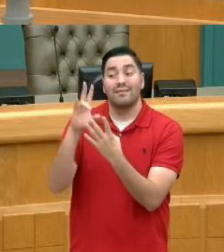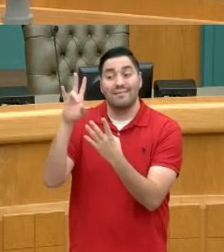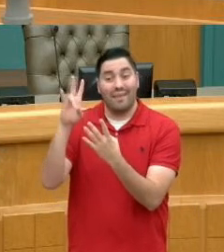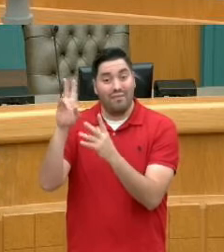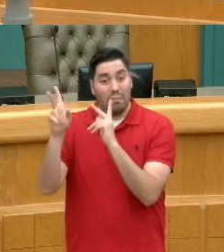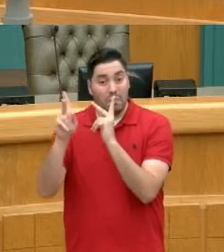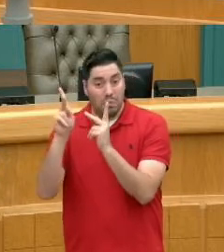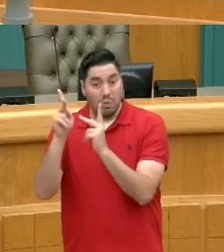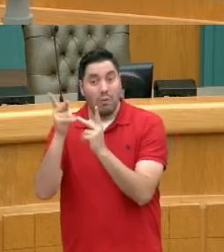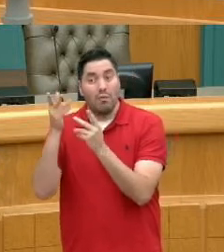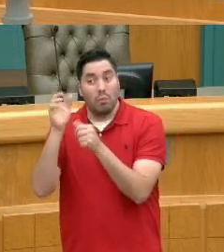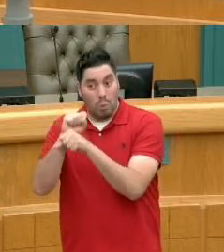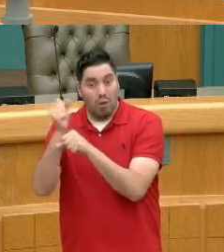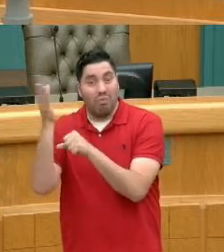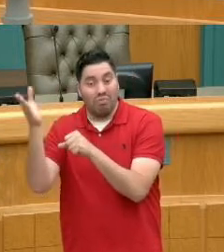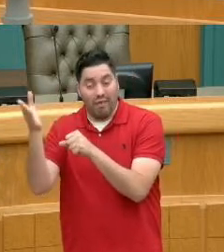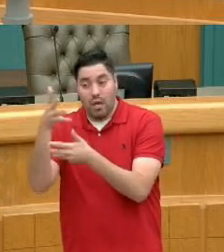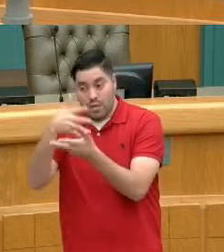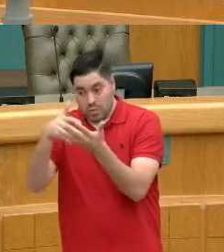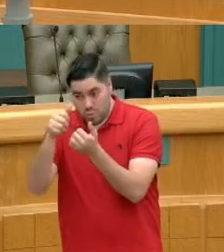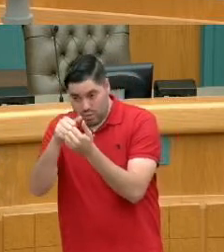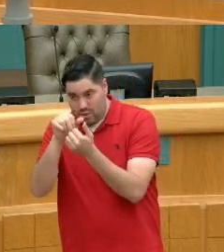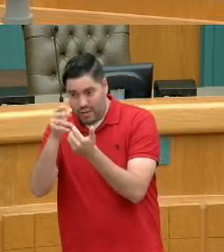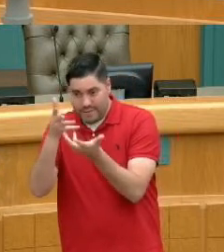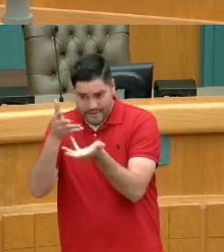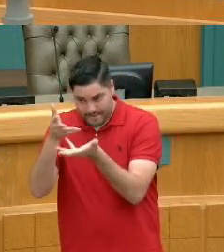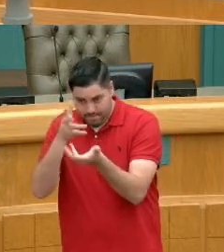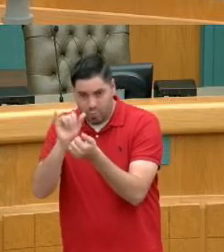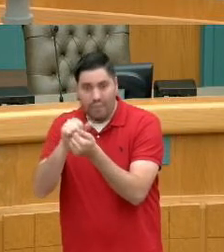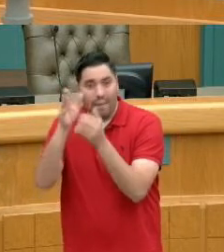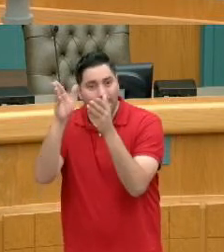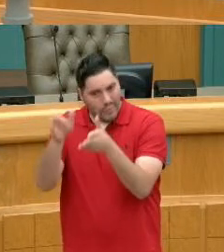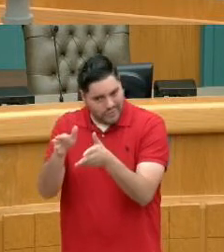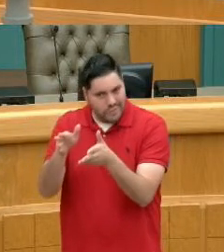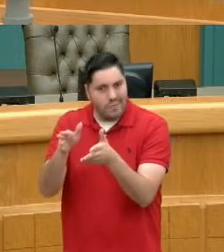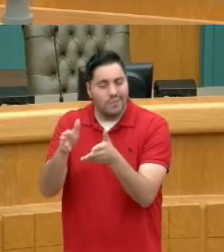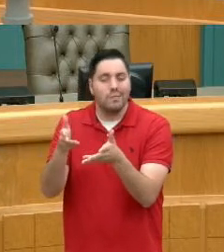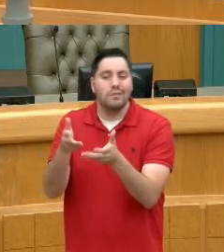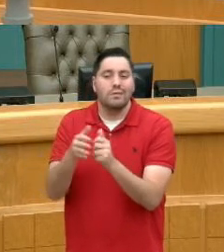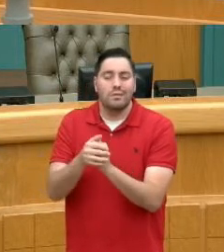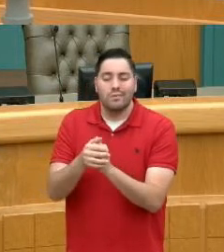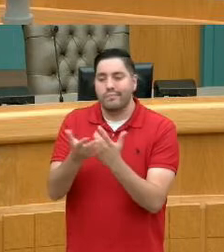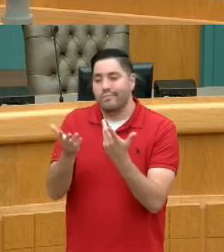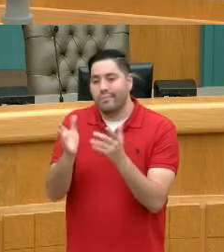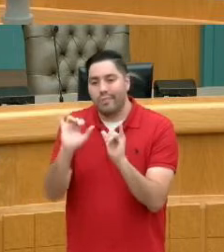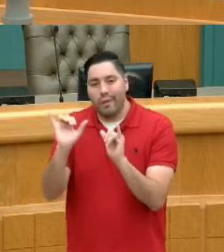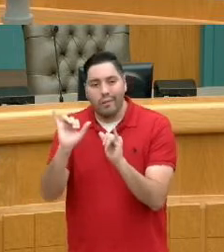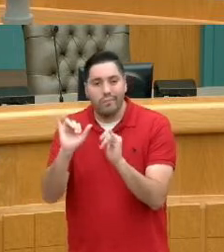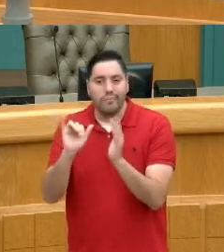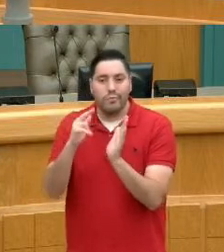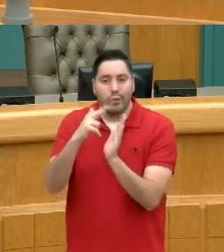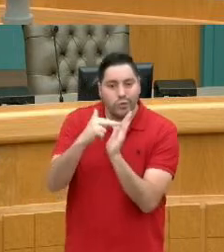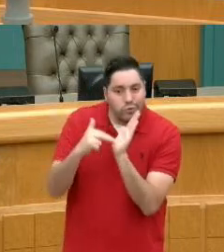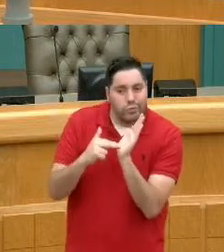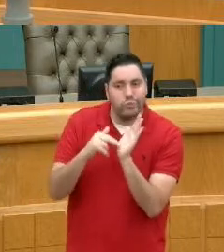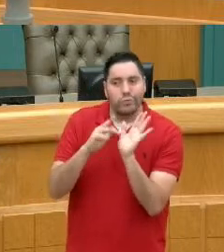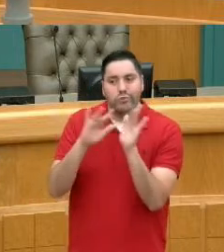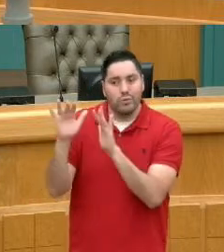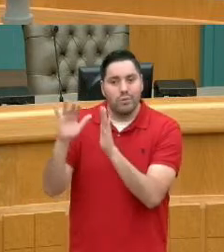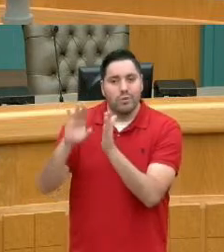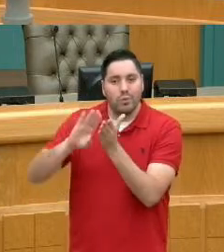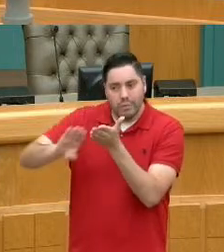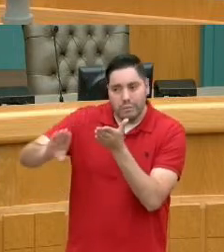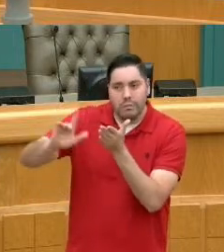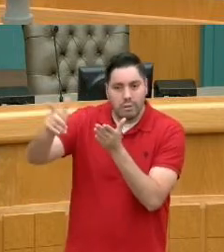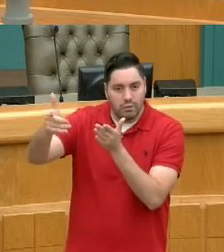that interacted with the subject through the period of his booking and eventual release.